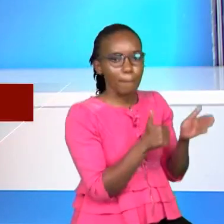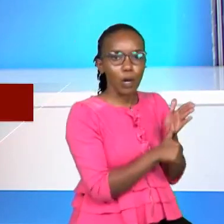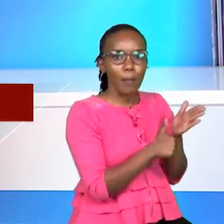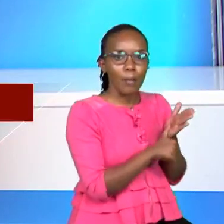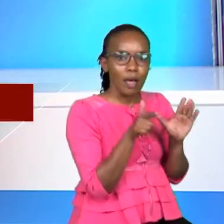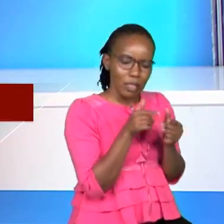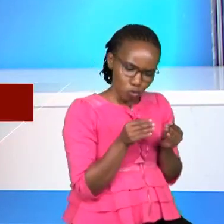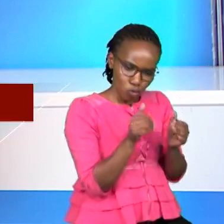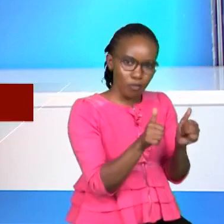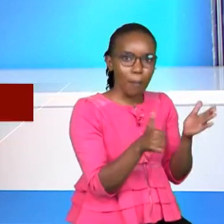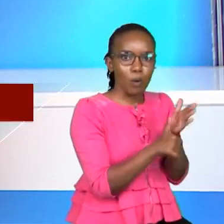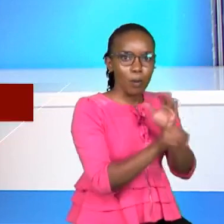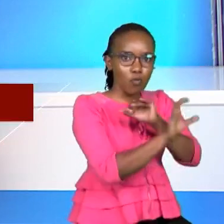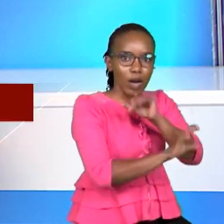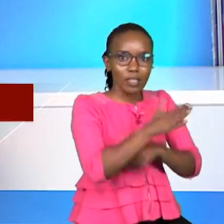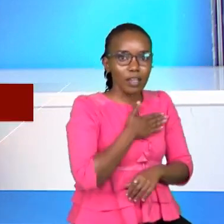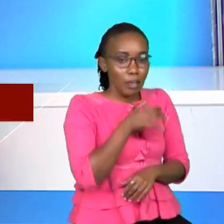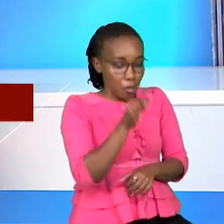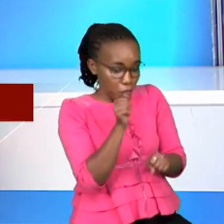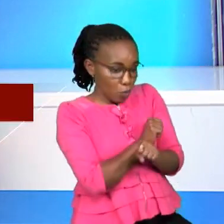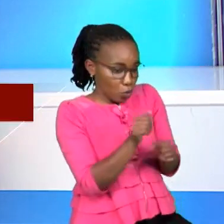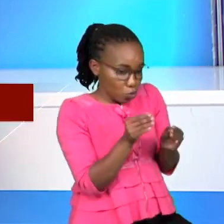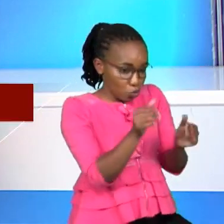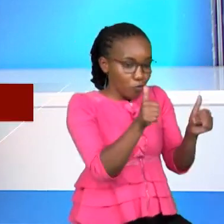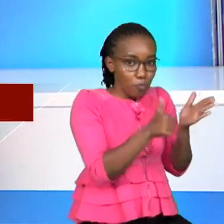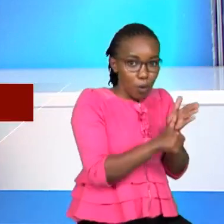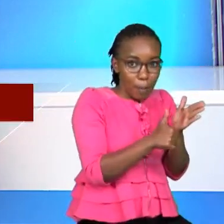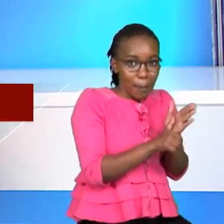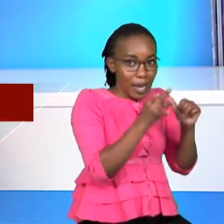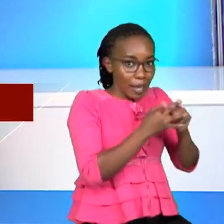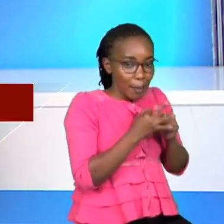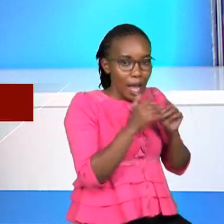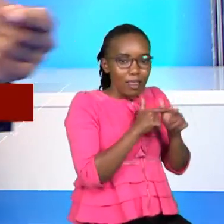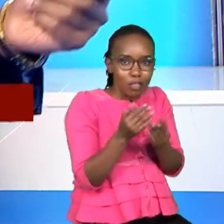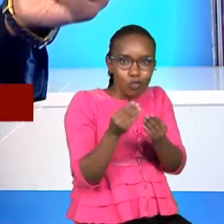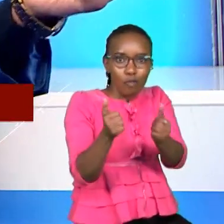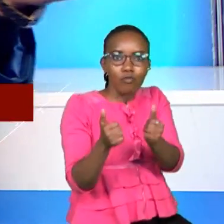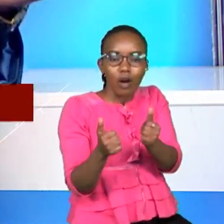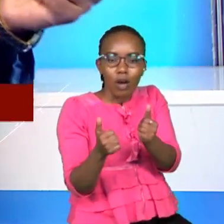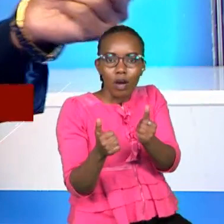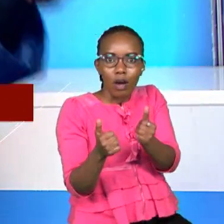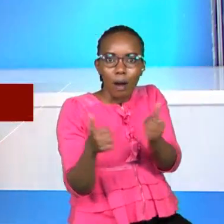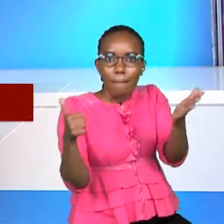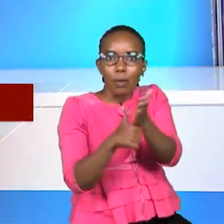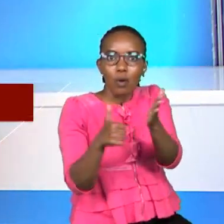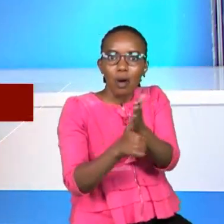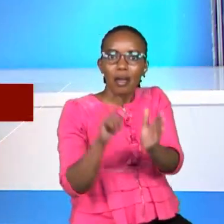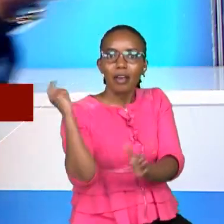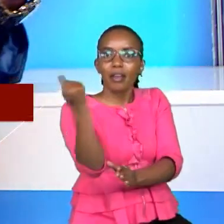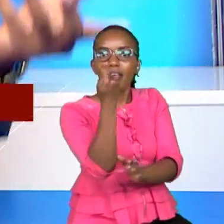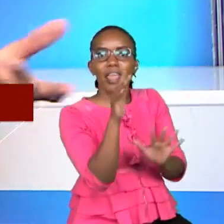solve problems for our country. If we cannot solve the poverty issue in Kibra, how can we solve the poverty and unemployment issue in